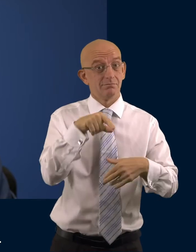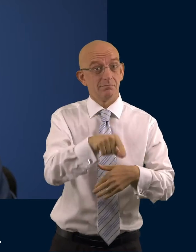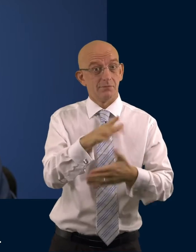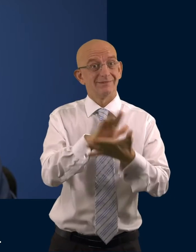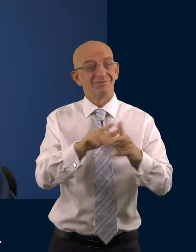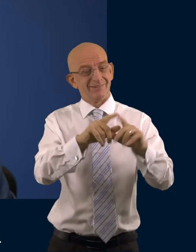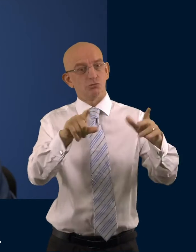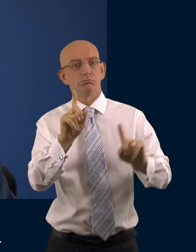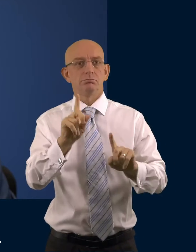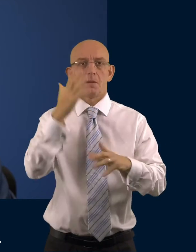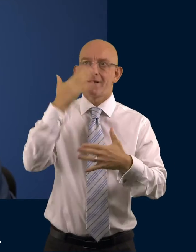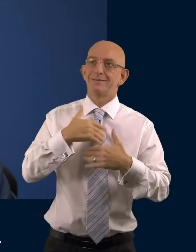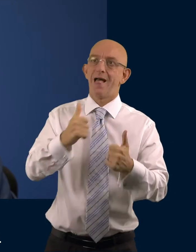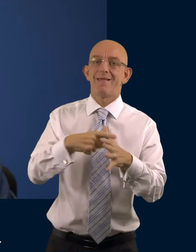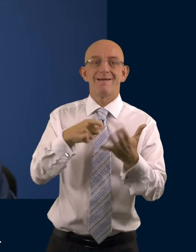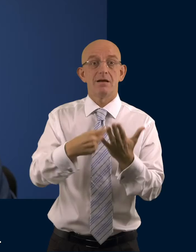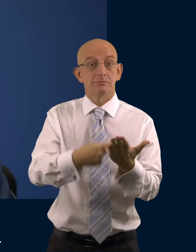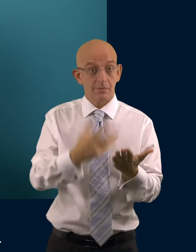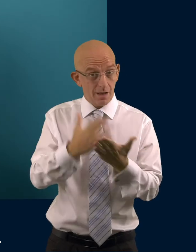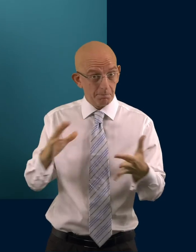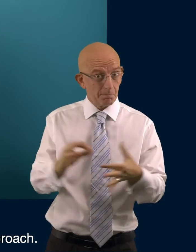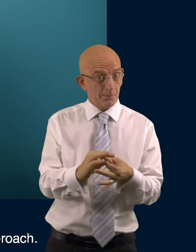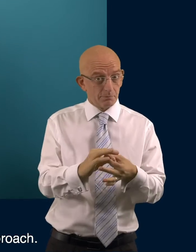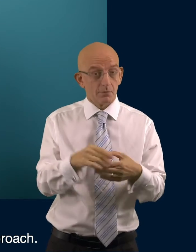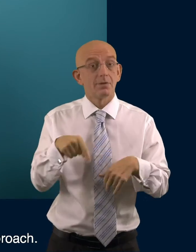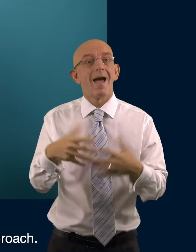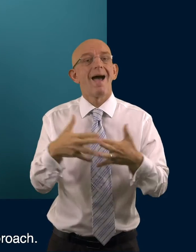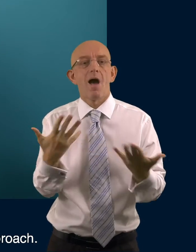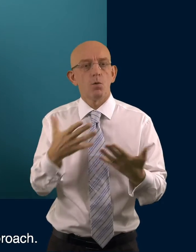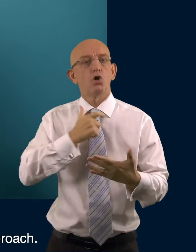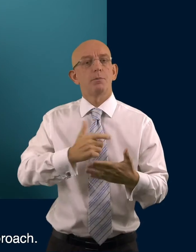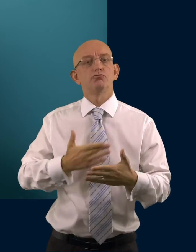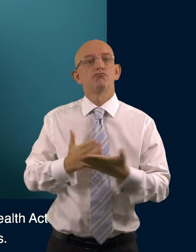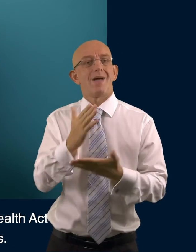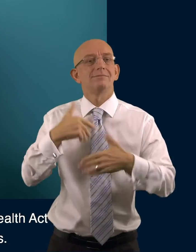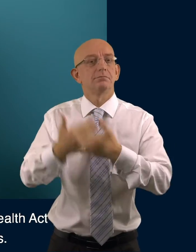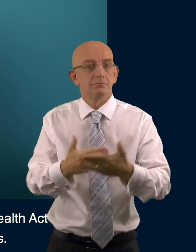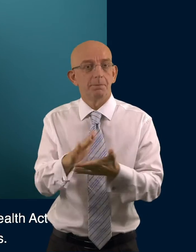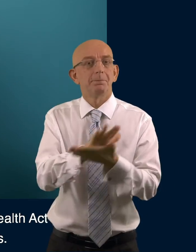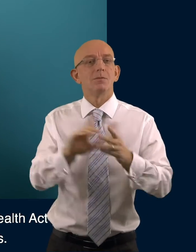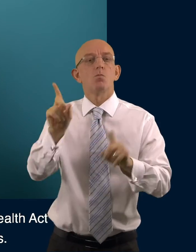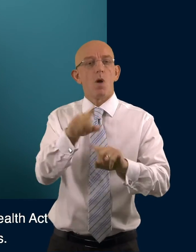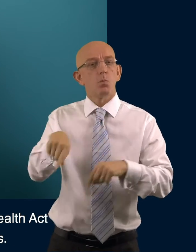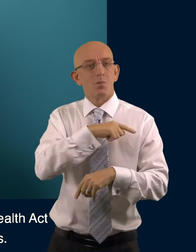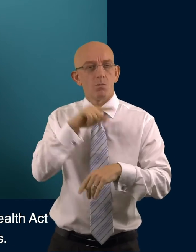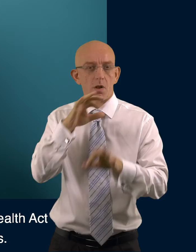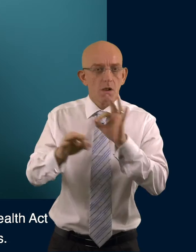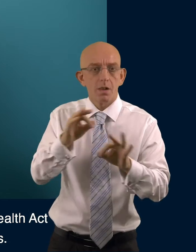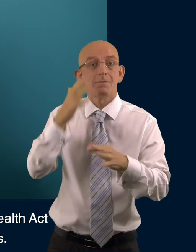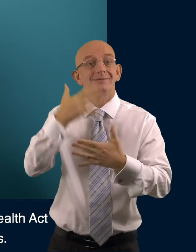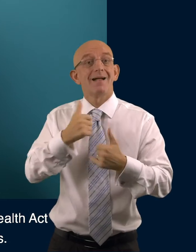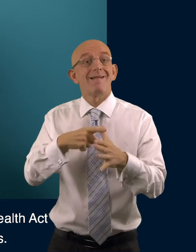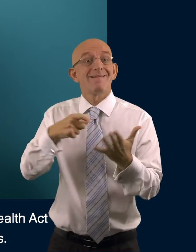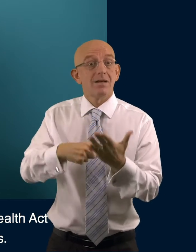part of the definition of mental disorder in the Mental Health Act. To do this, we're taking a human rights-based approach. This means we're looking at whether the Mental